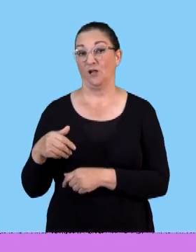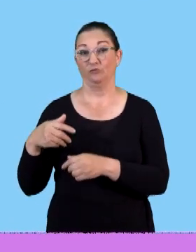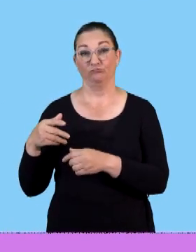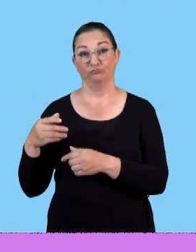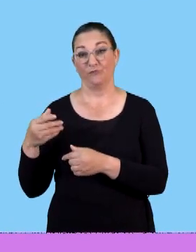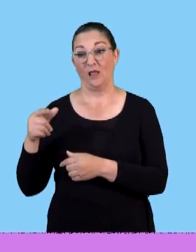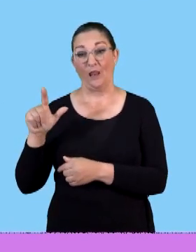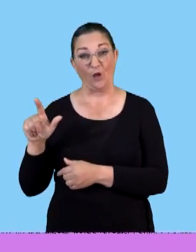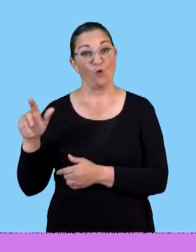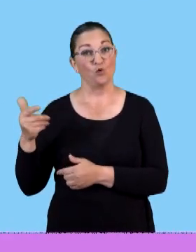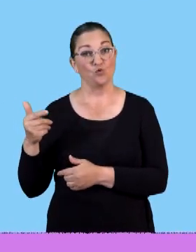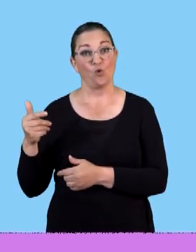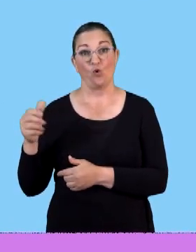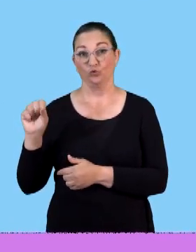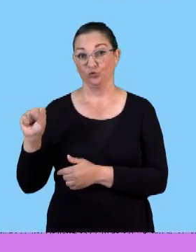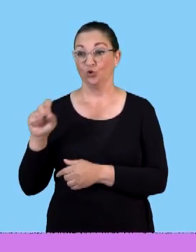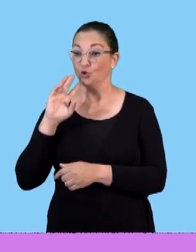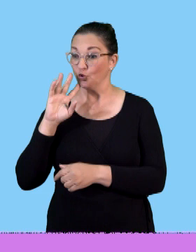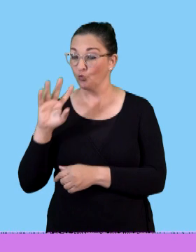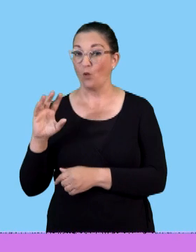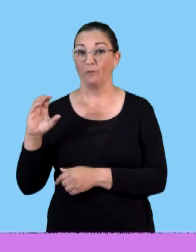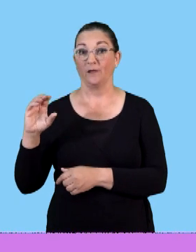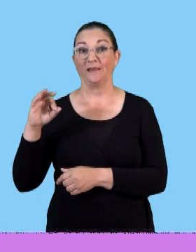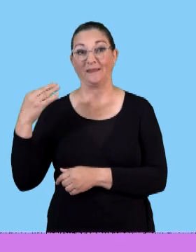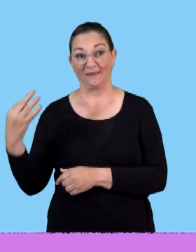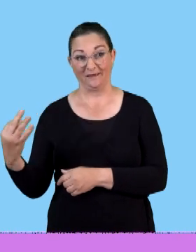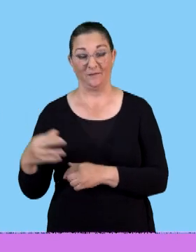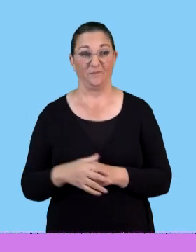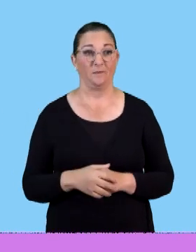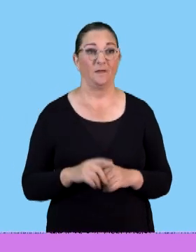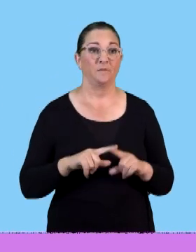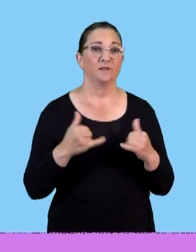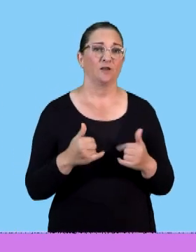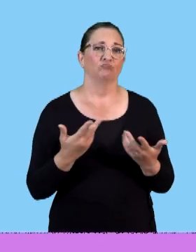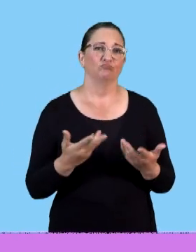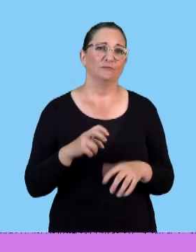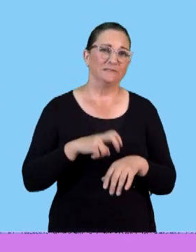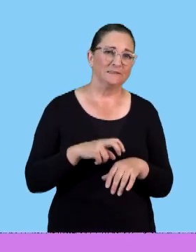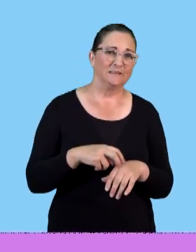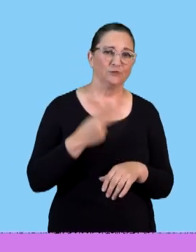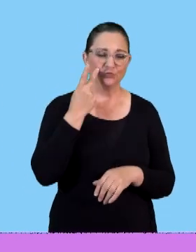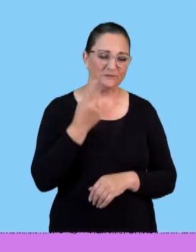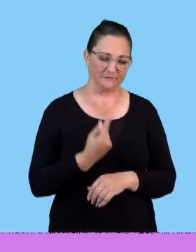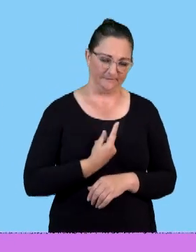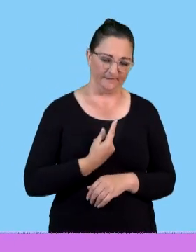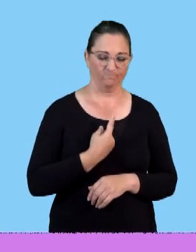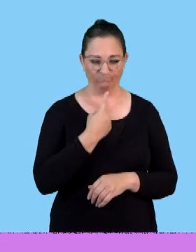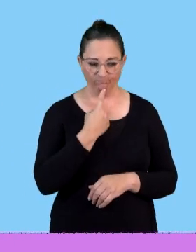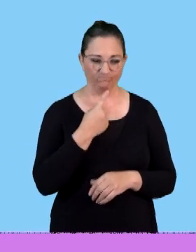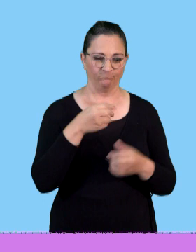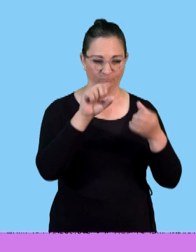liquid or solid, will be cubic. Are we fine? Then the third point I've mentioned here, familiarize yourself with the